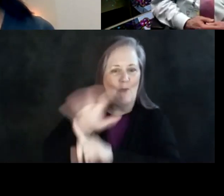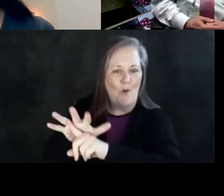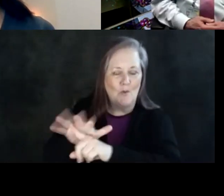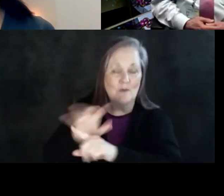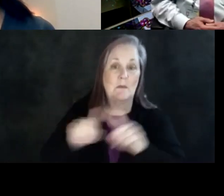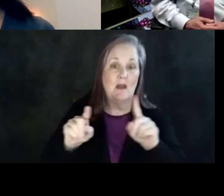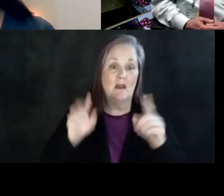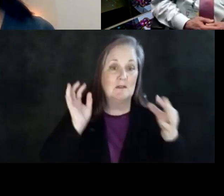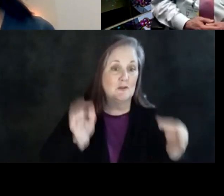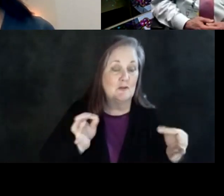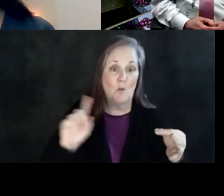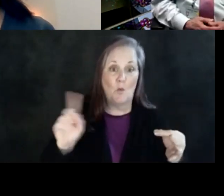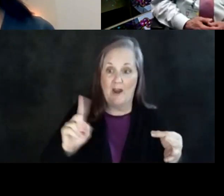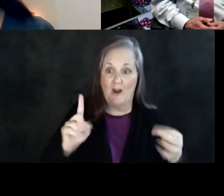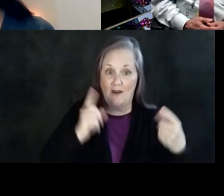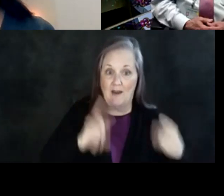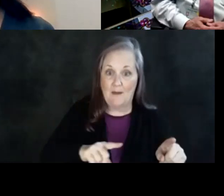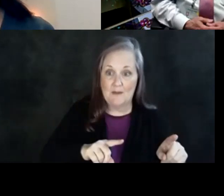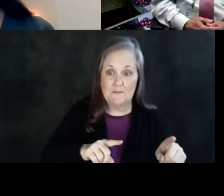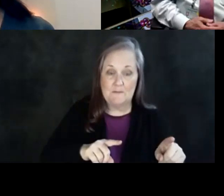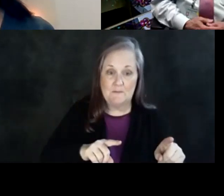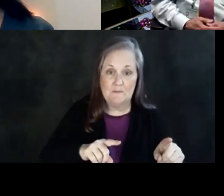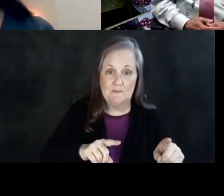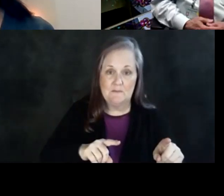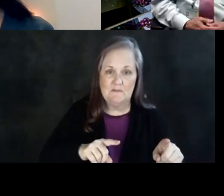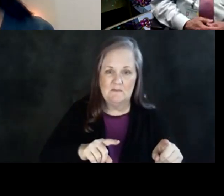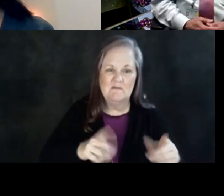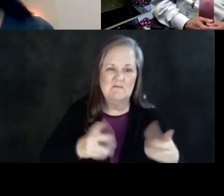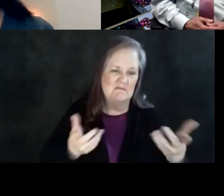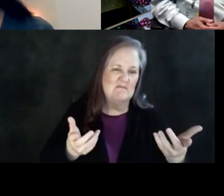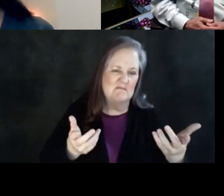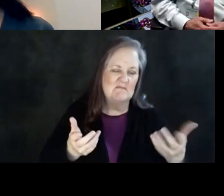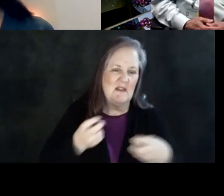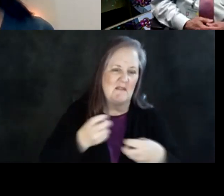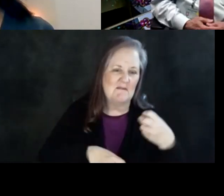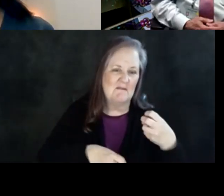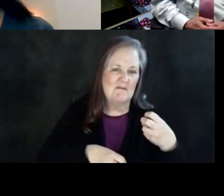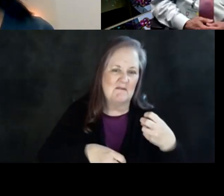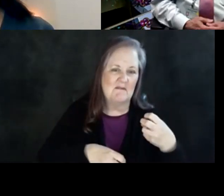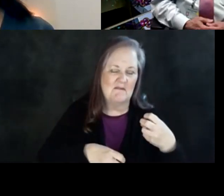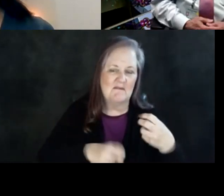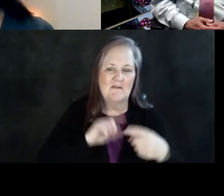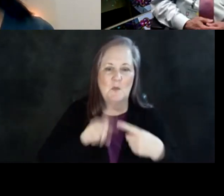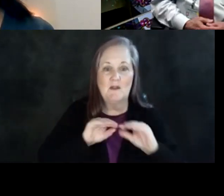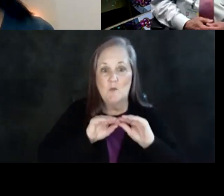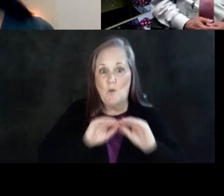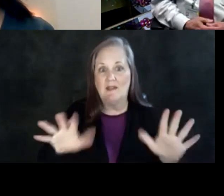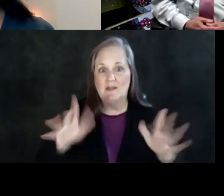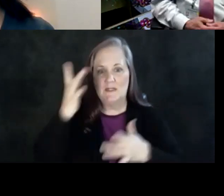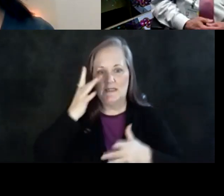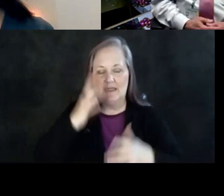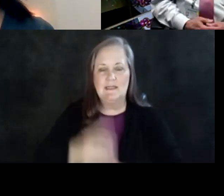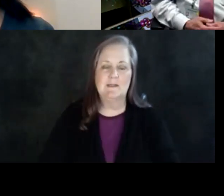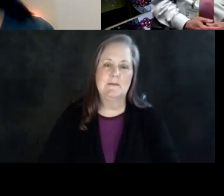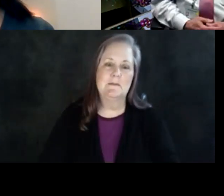of determining where the exposure could have occurred, it becomes much more difficult when you have widespread disease in